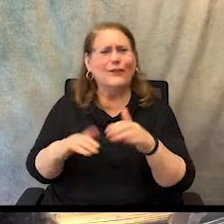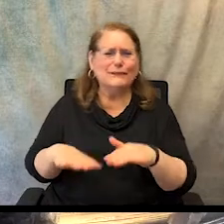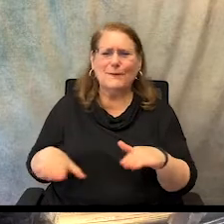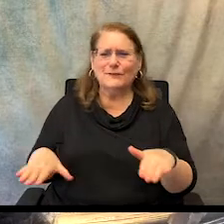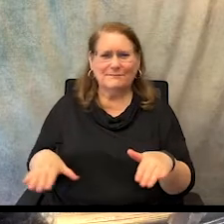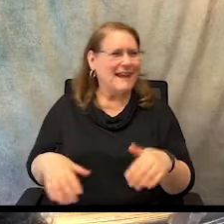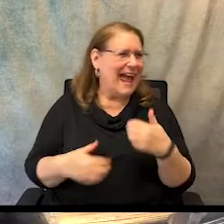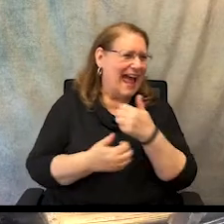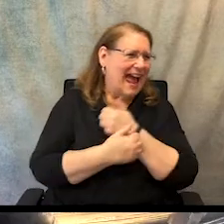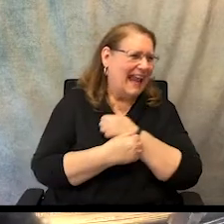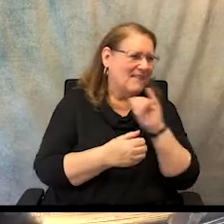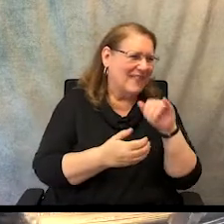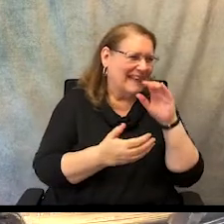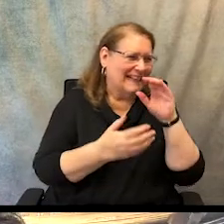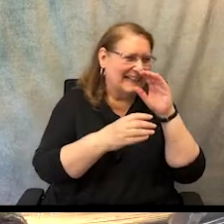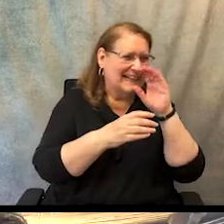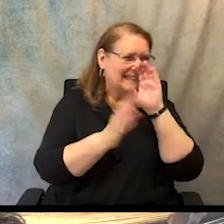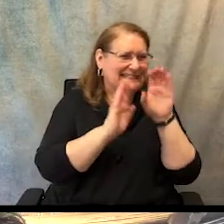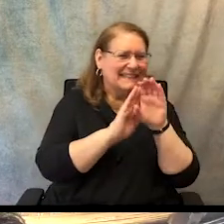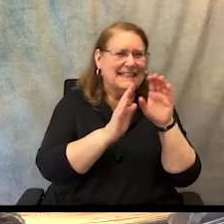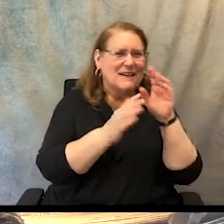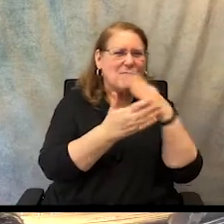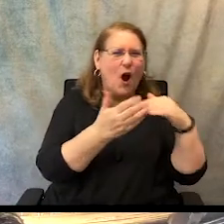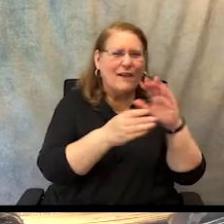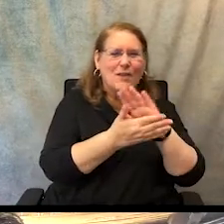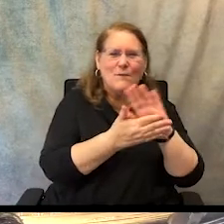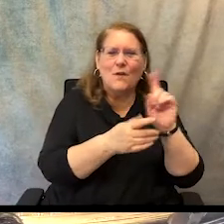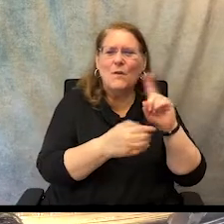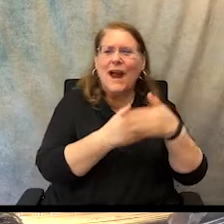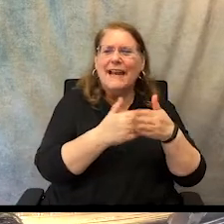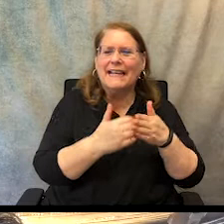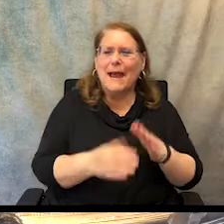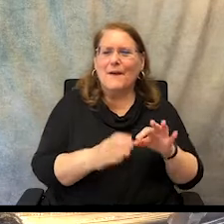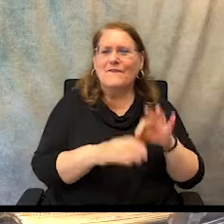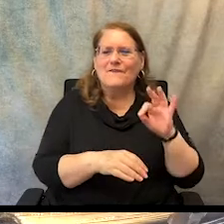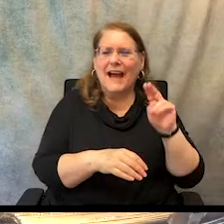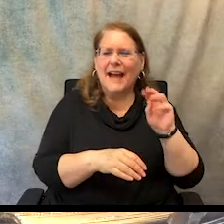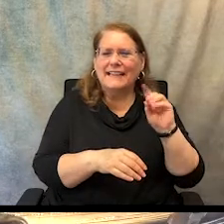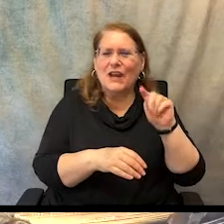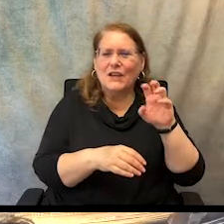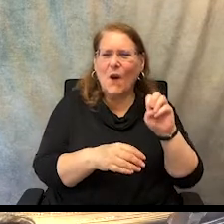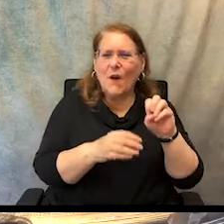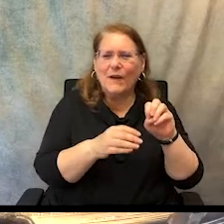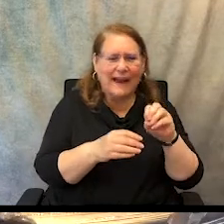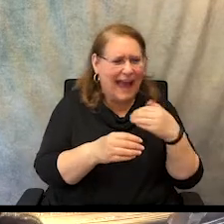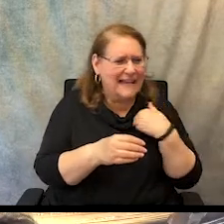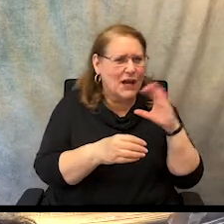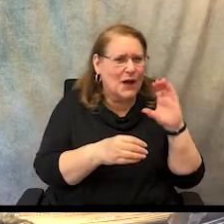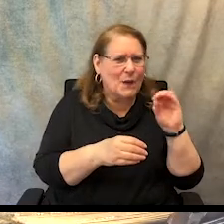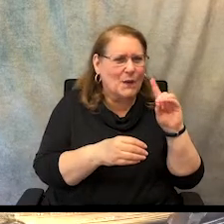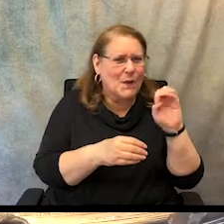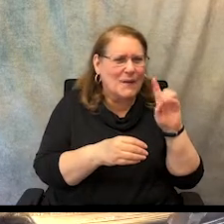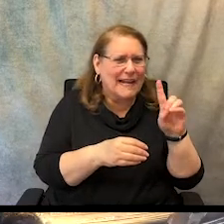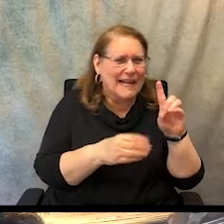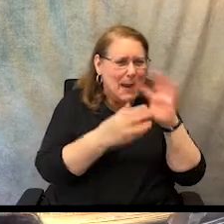you know? I love that scene when the neighbor finds the note that contains kind of a